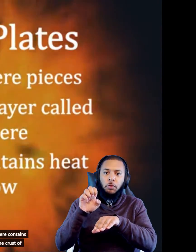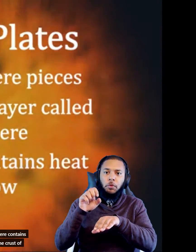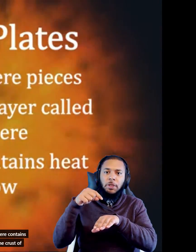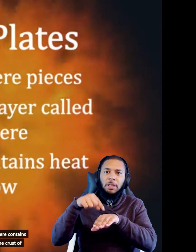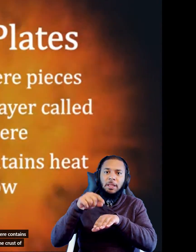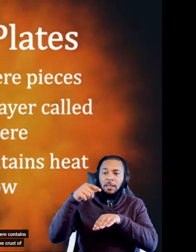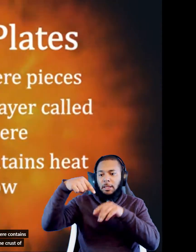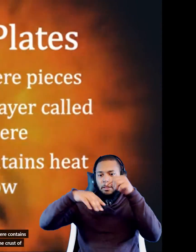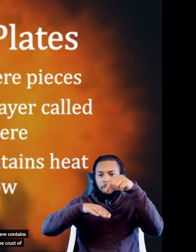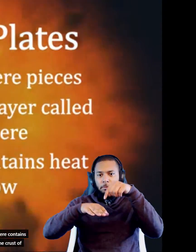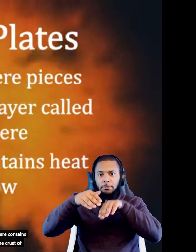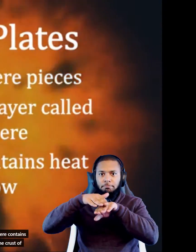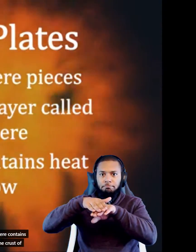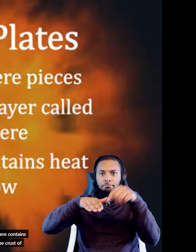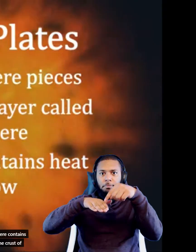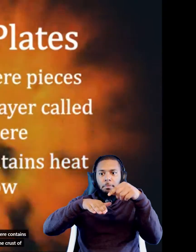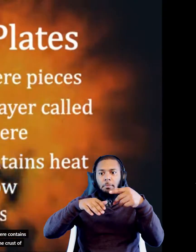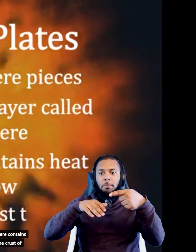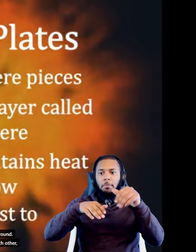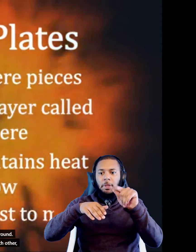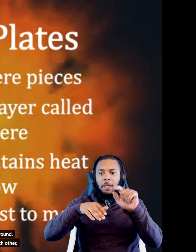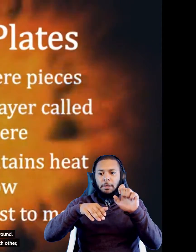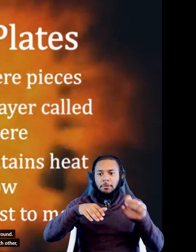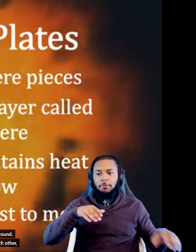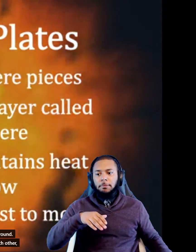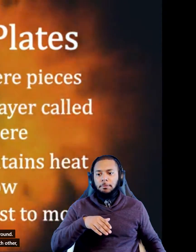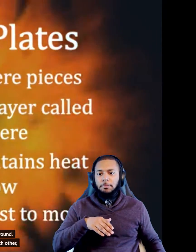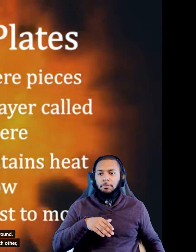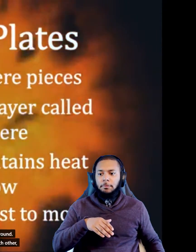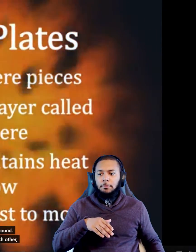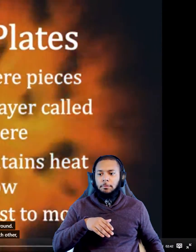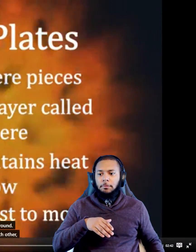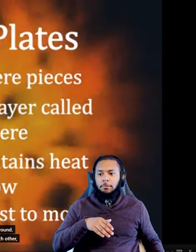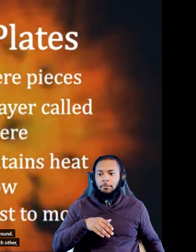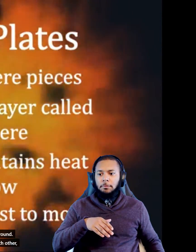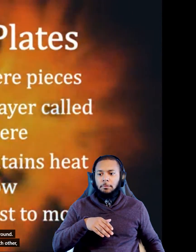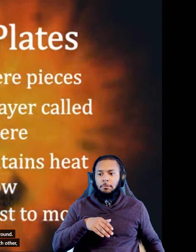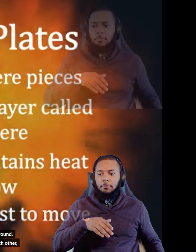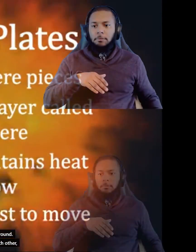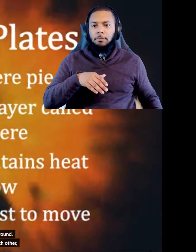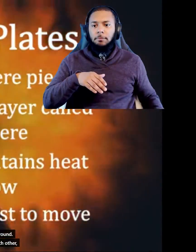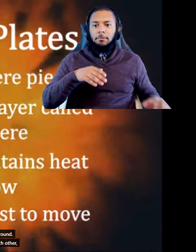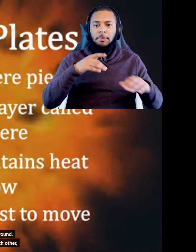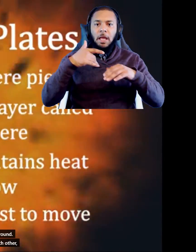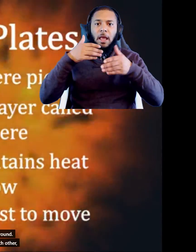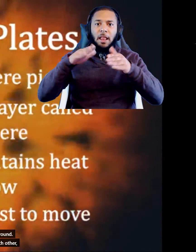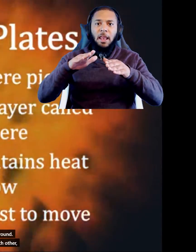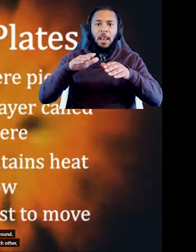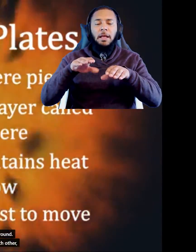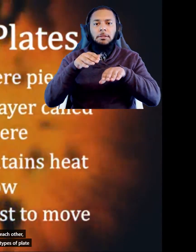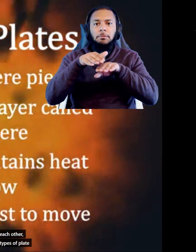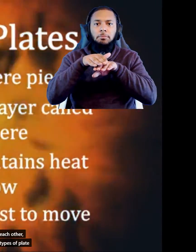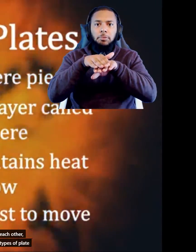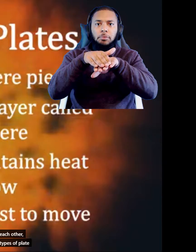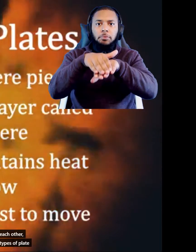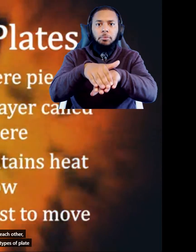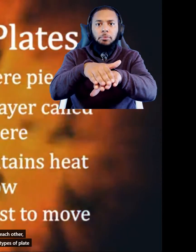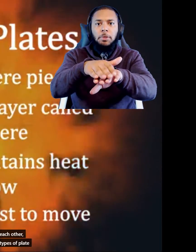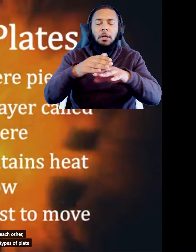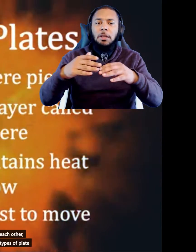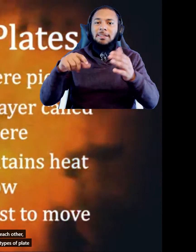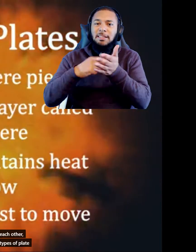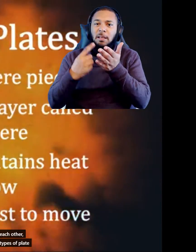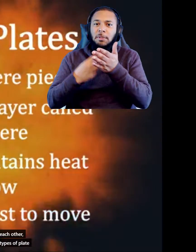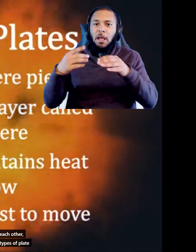contains heat from below and allows the crust of the Earth pieces to slide around, sometimes running into each other,